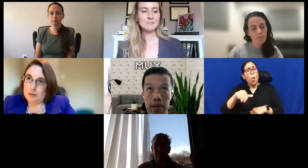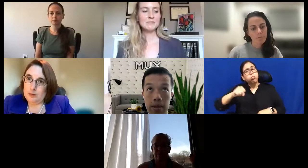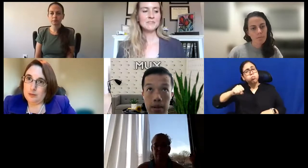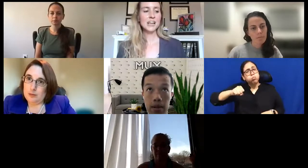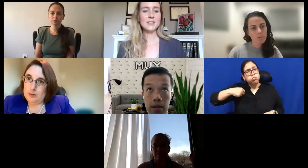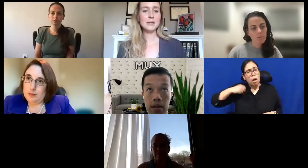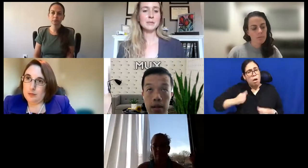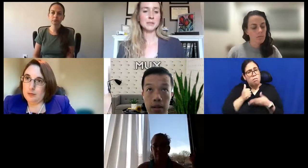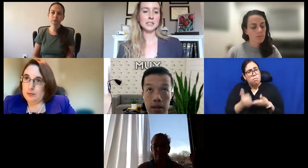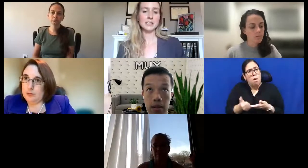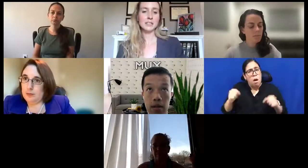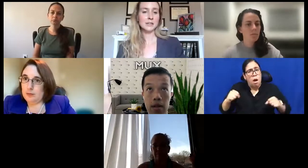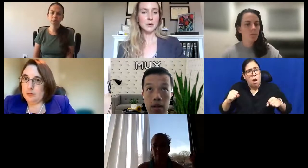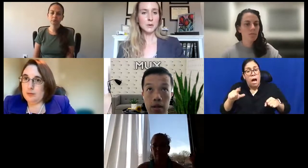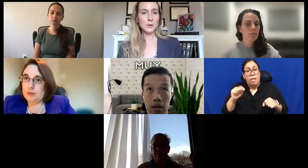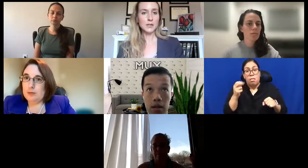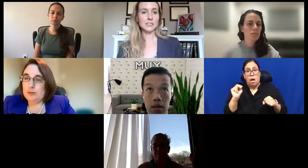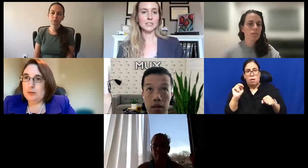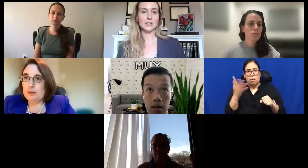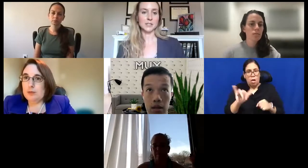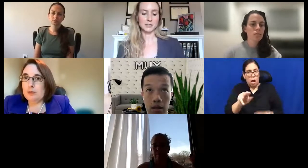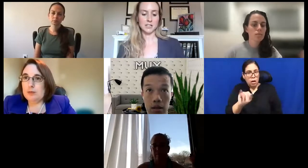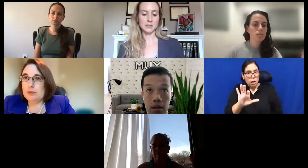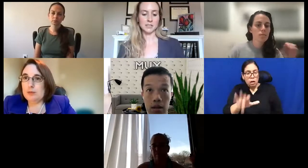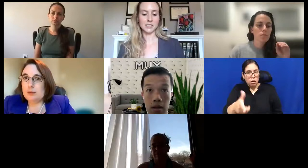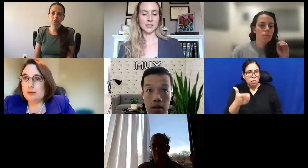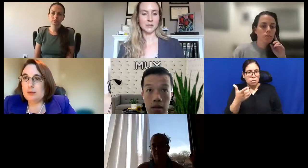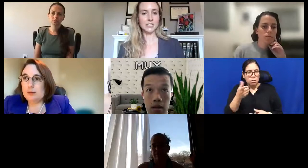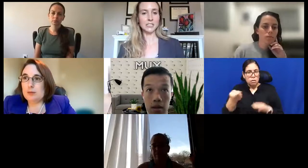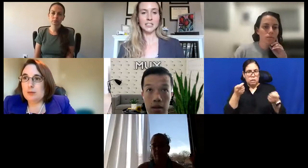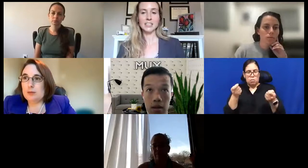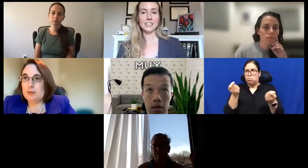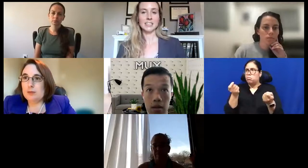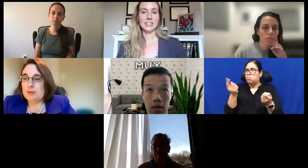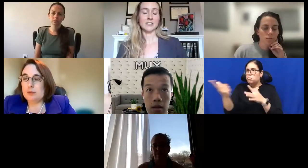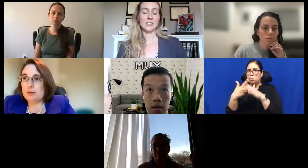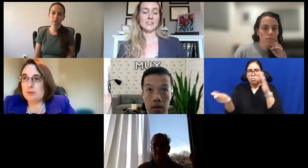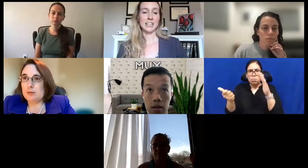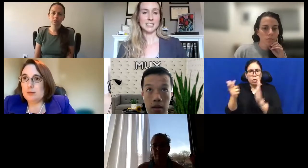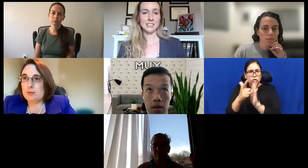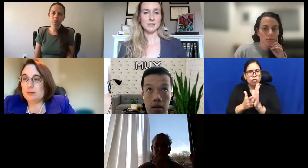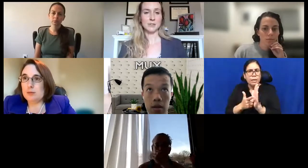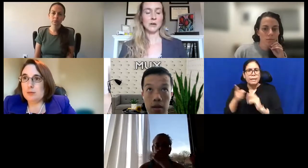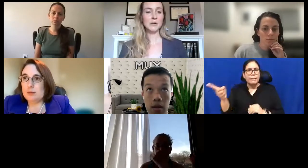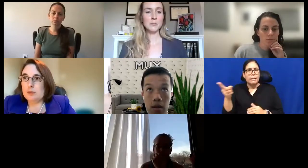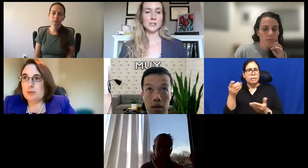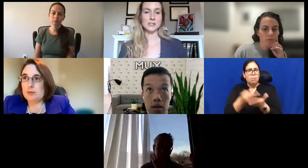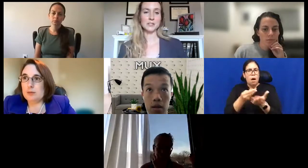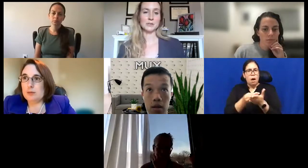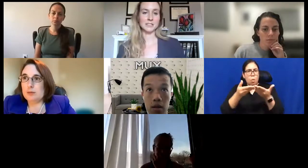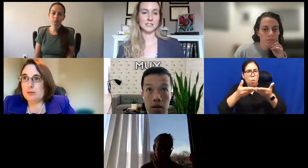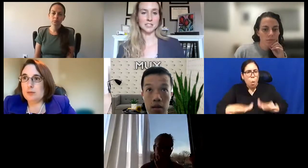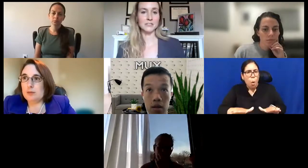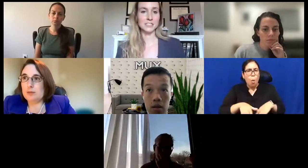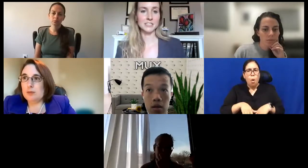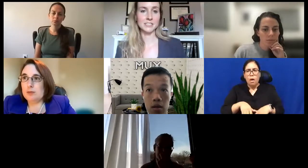that. And then people like Nicole are dealing with loss of money, not only and loss of assets with the home, but